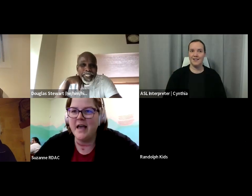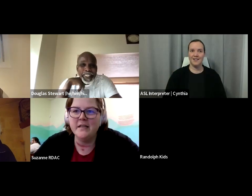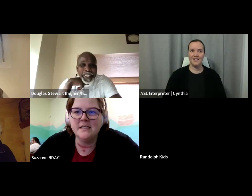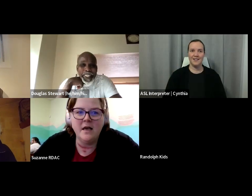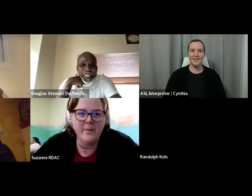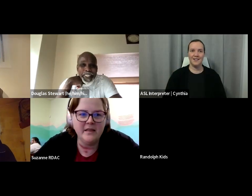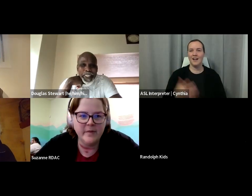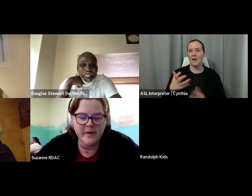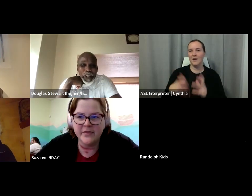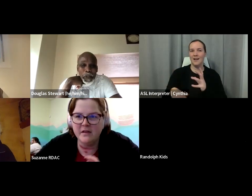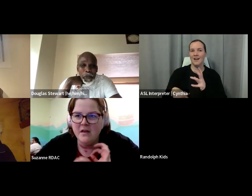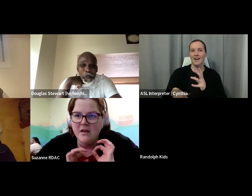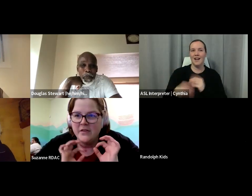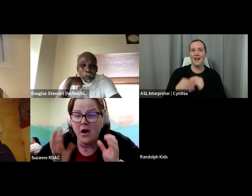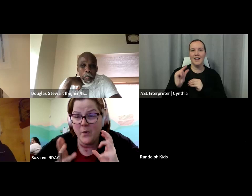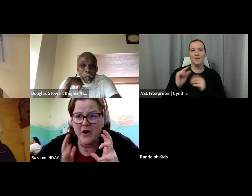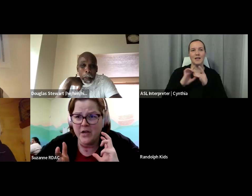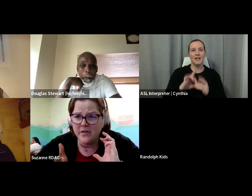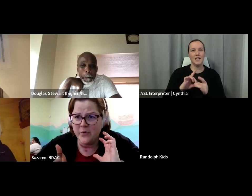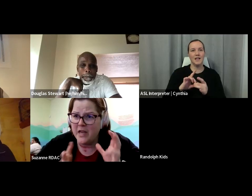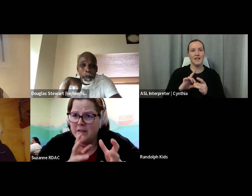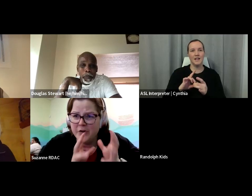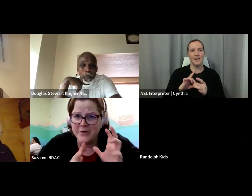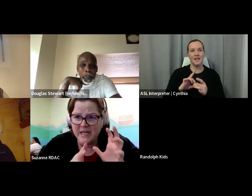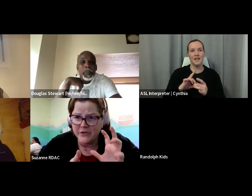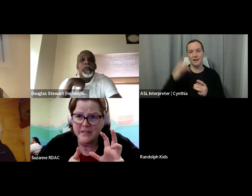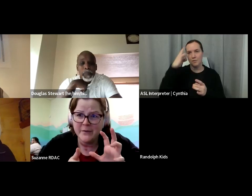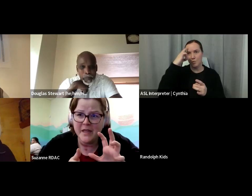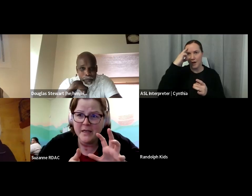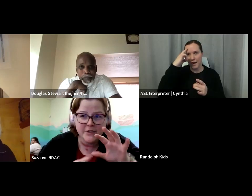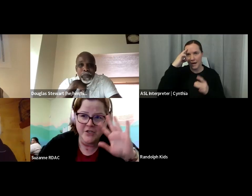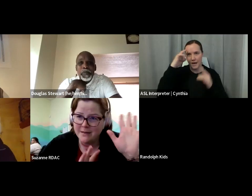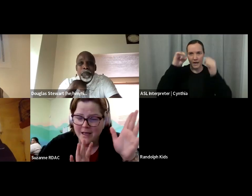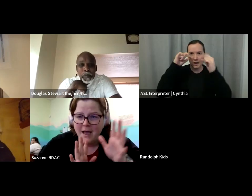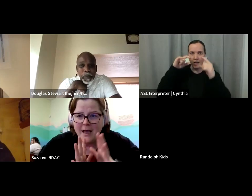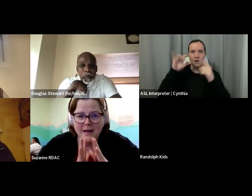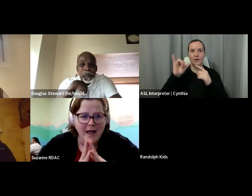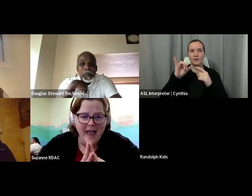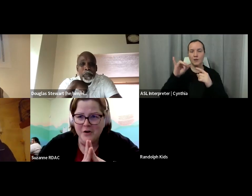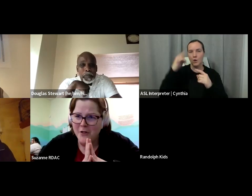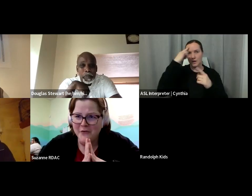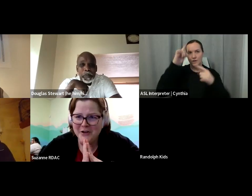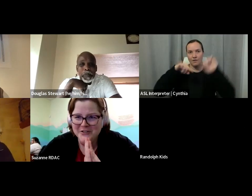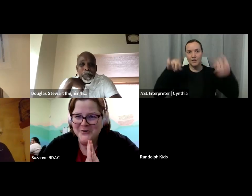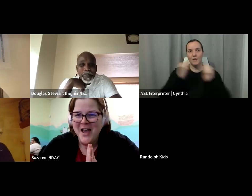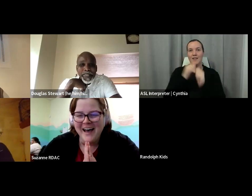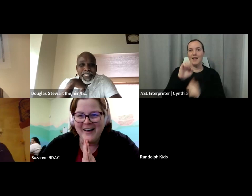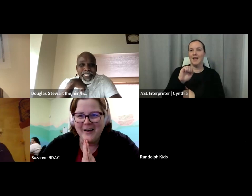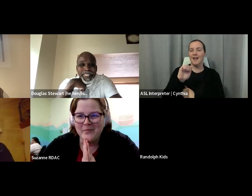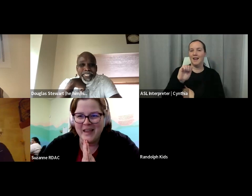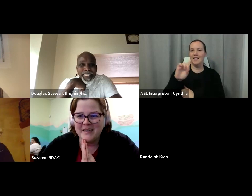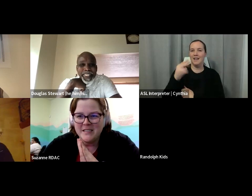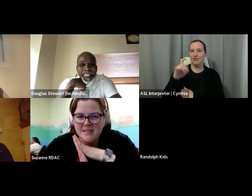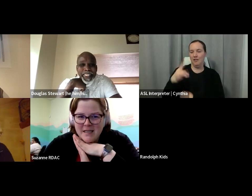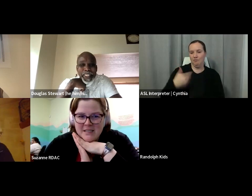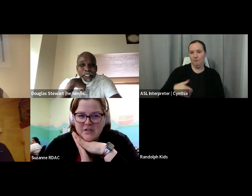Just to add, it's a little bit about the hardwiring of the brain and the neurodiversity with ADHD. I have it all over here too.